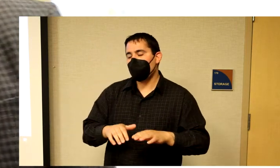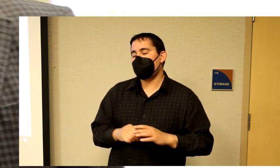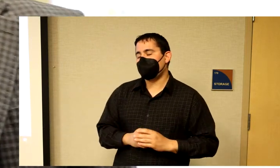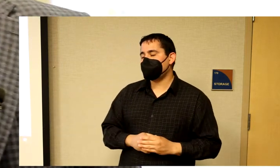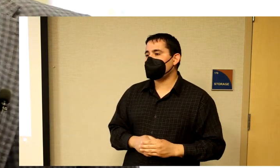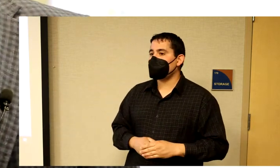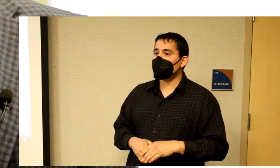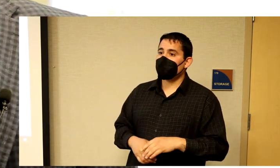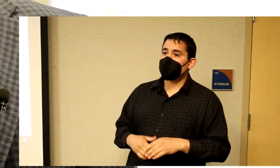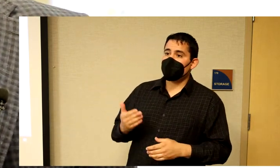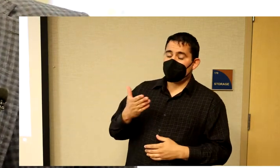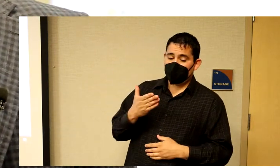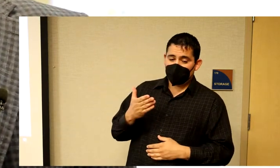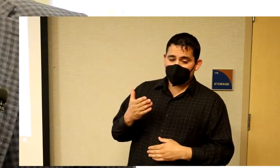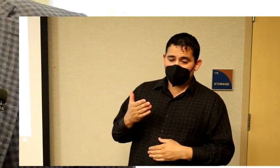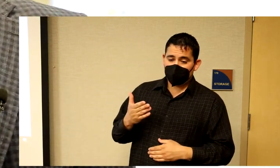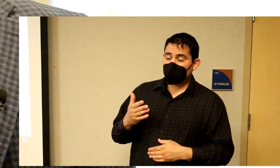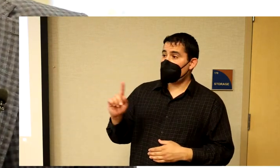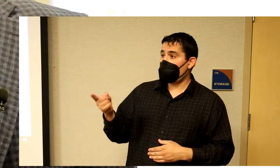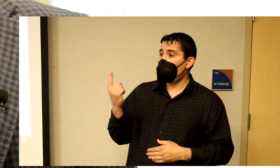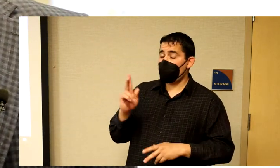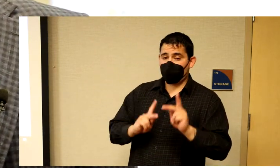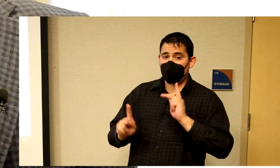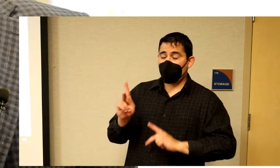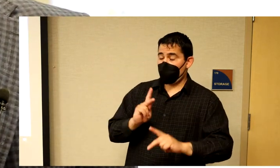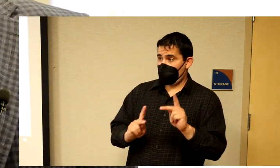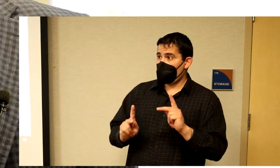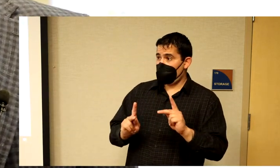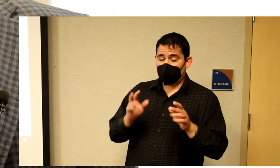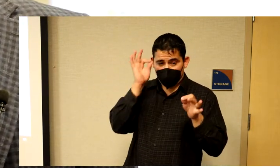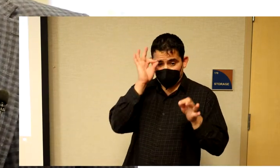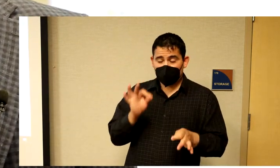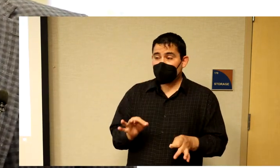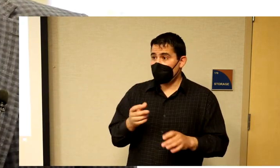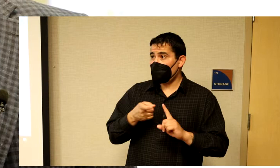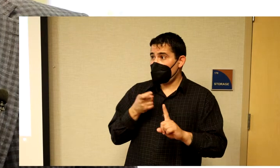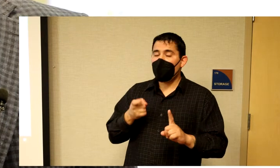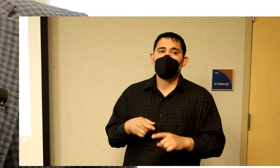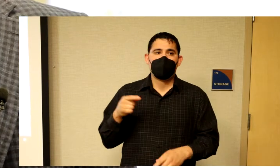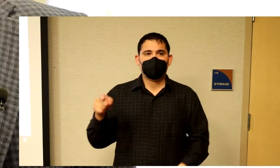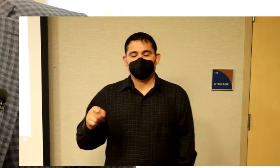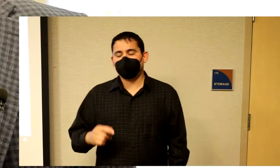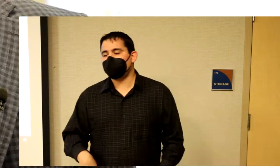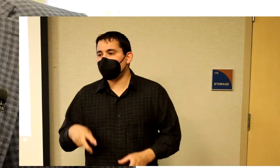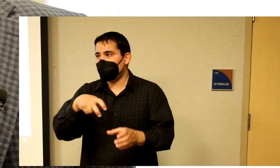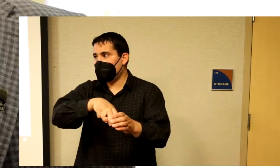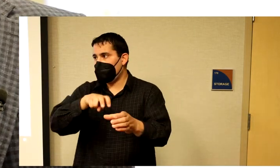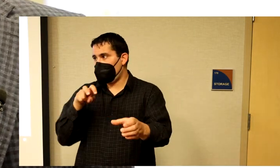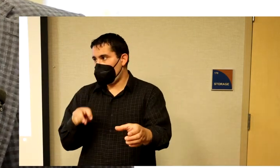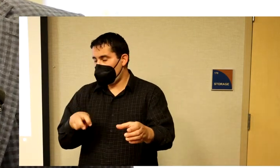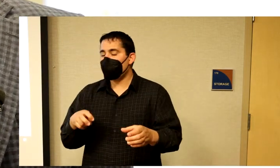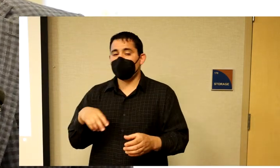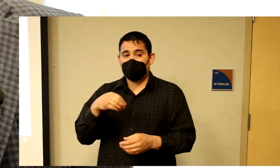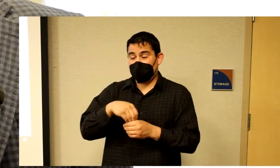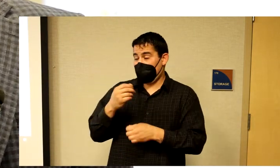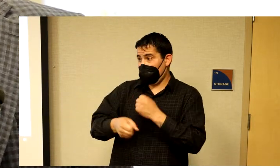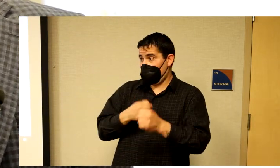if one of the people coming off that is up in 2022, that we assign it to that